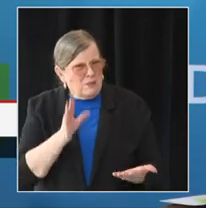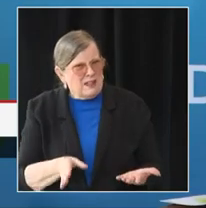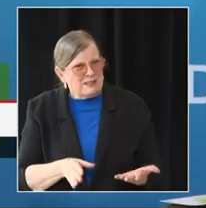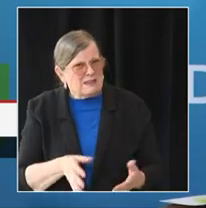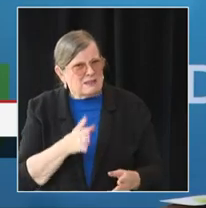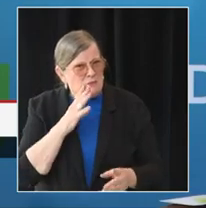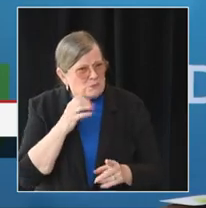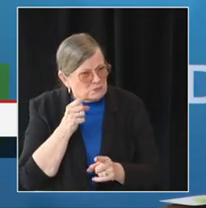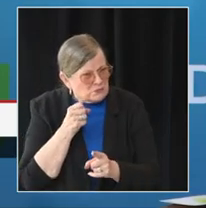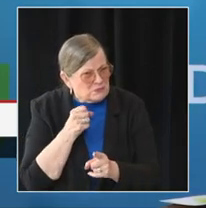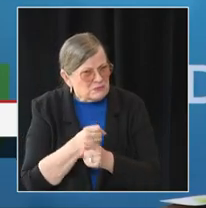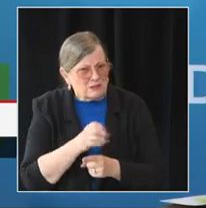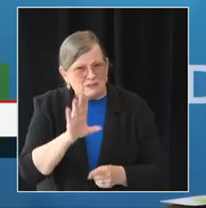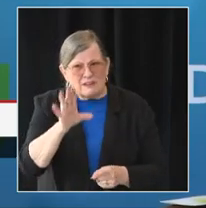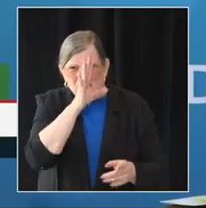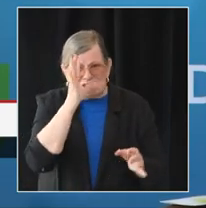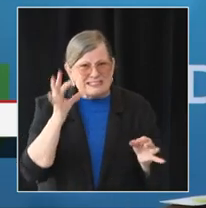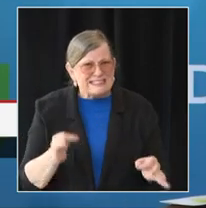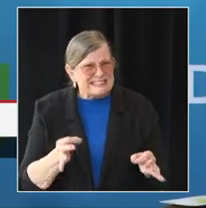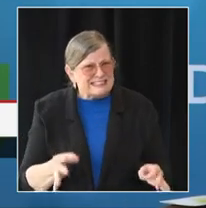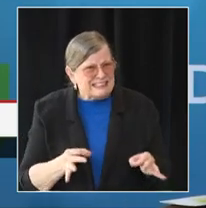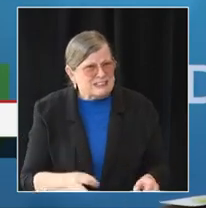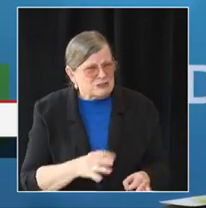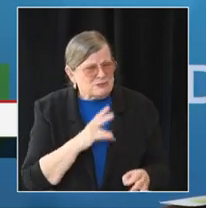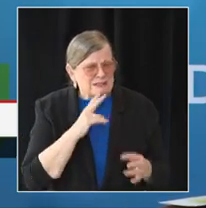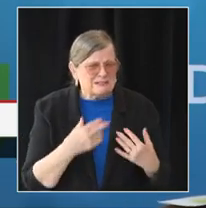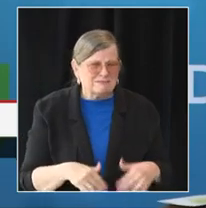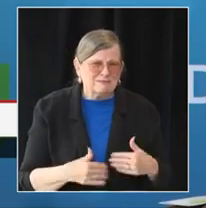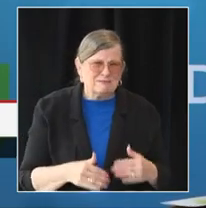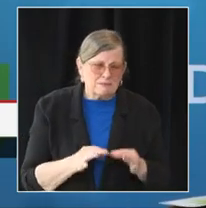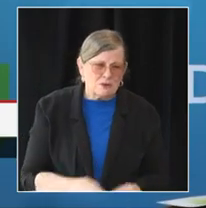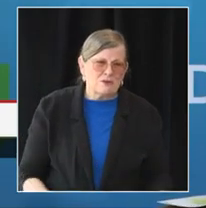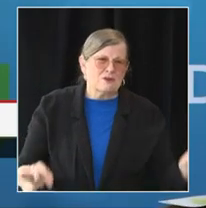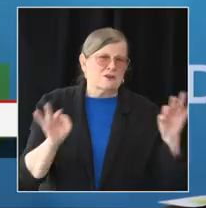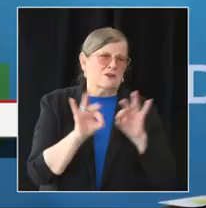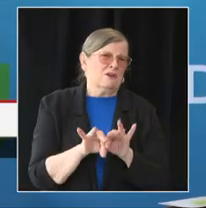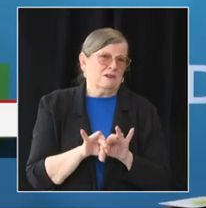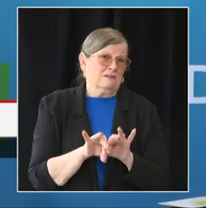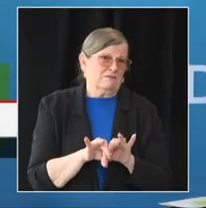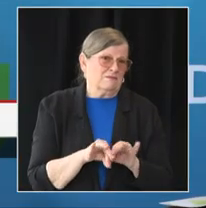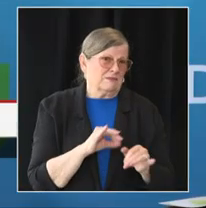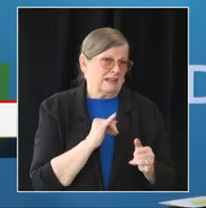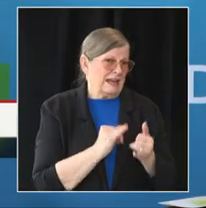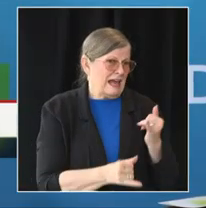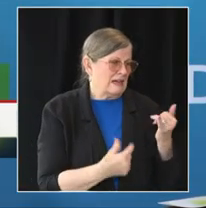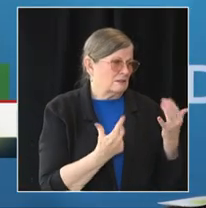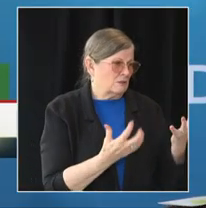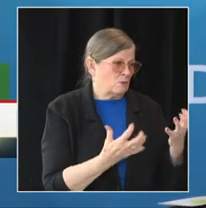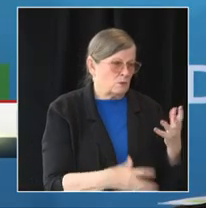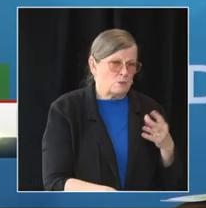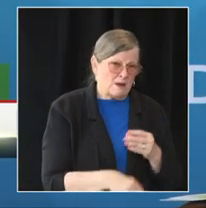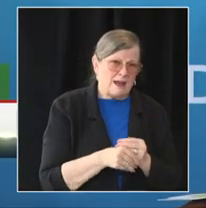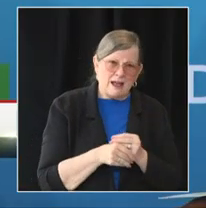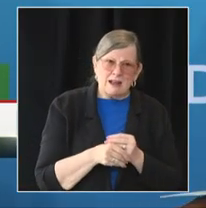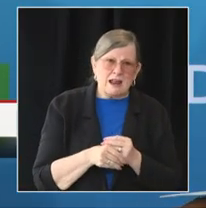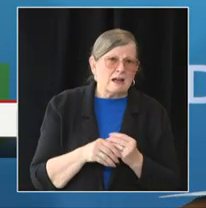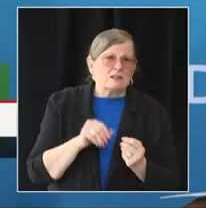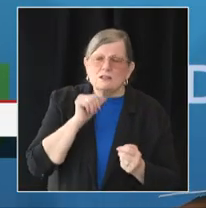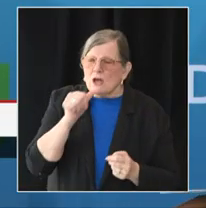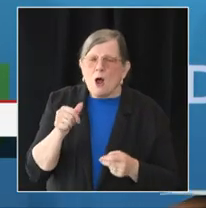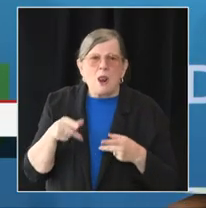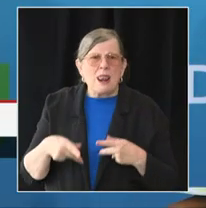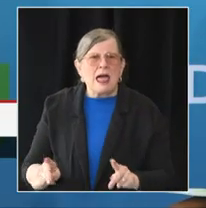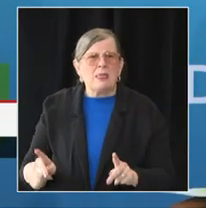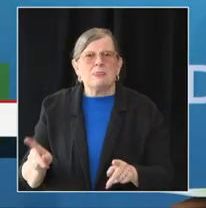your perspective is important. The last thing I would say about that is don't let them off the hook, okay? Because